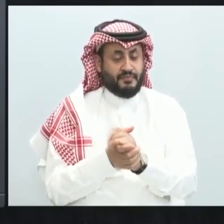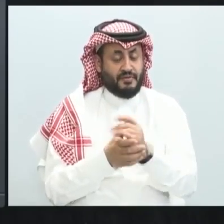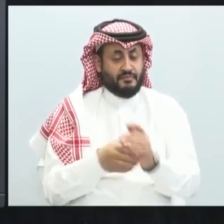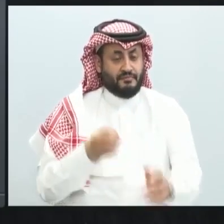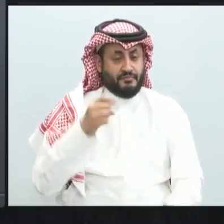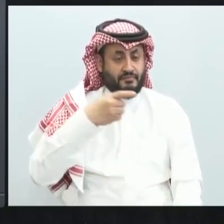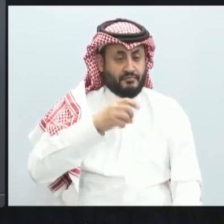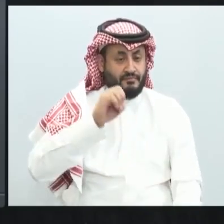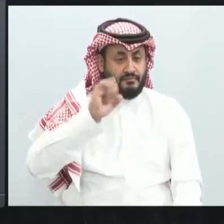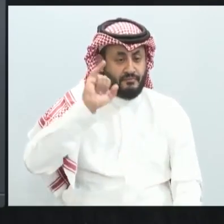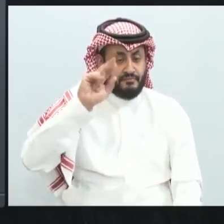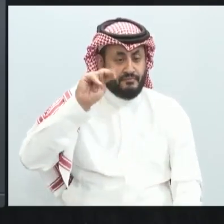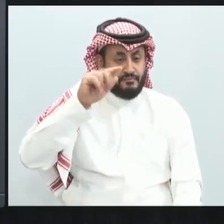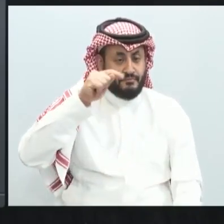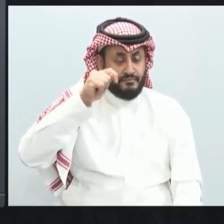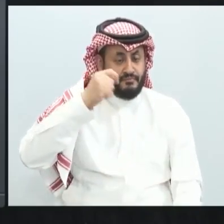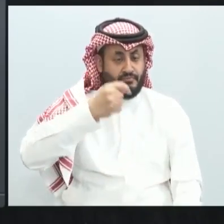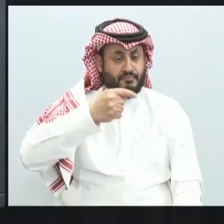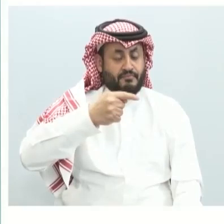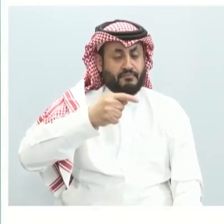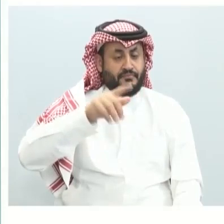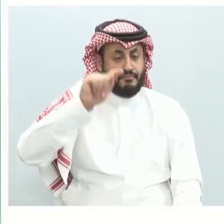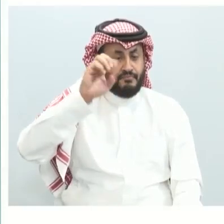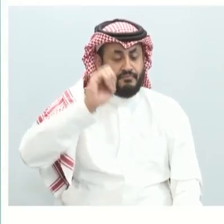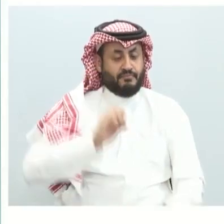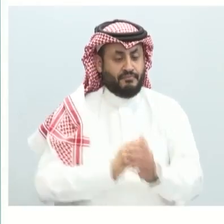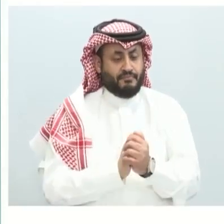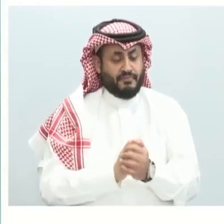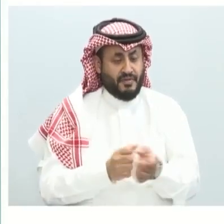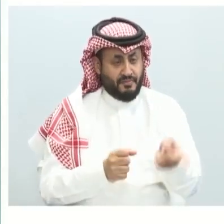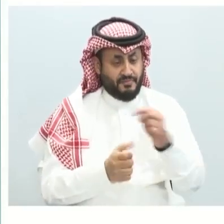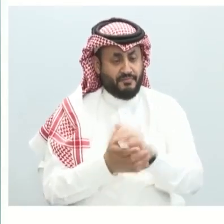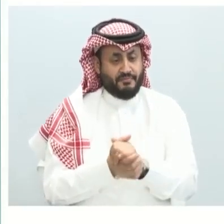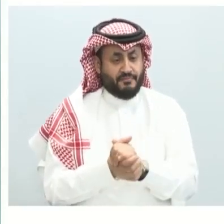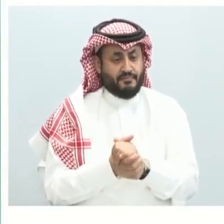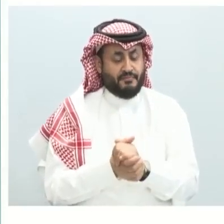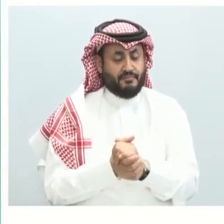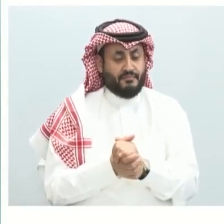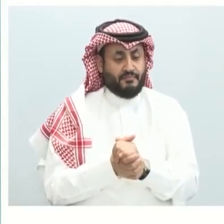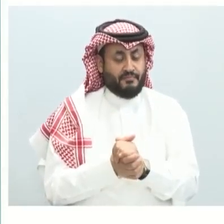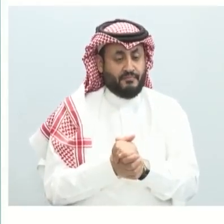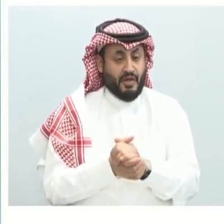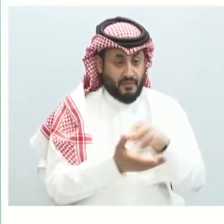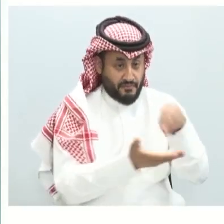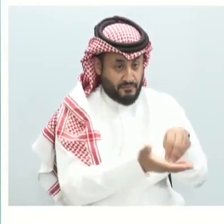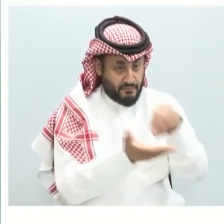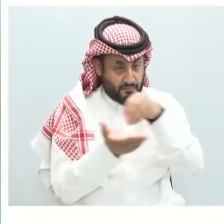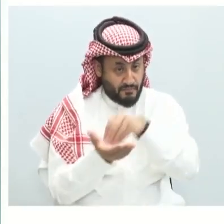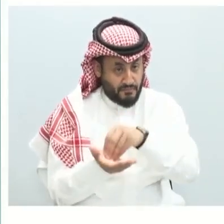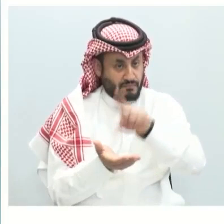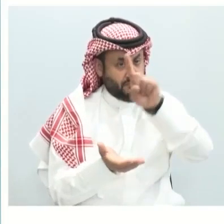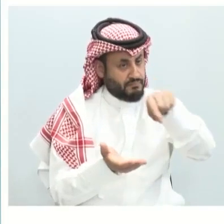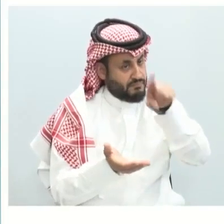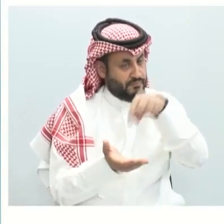use going to. We did use going to. And again, here we're not talking about going to